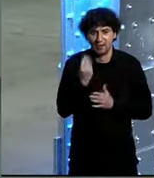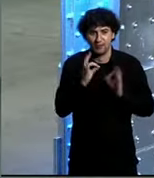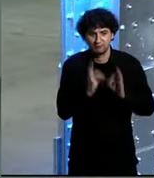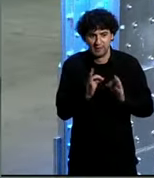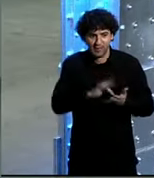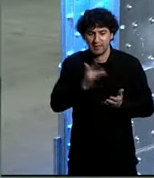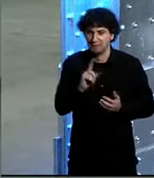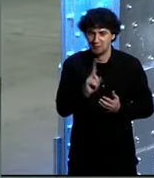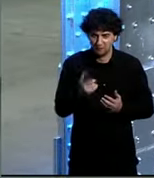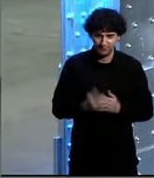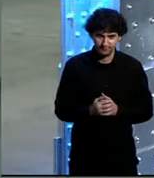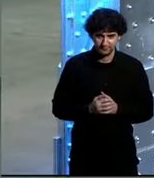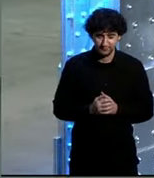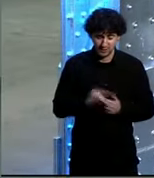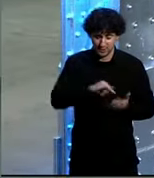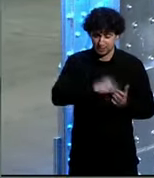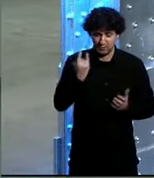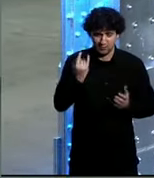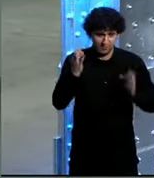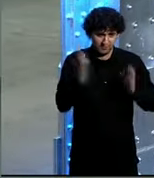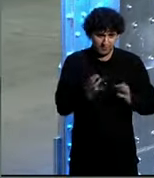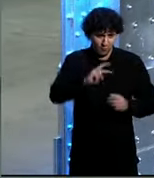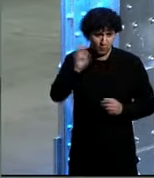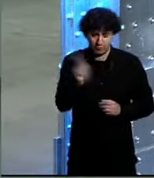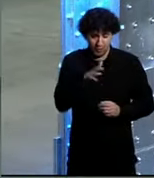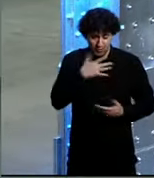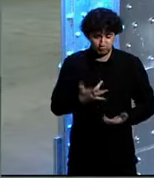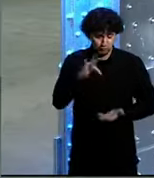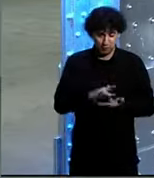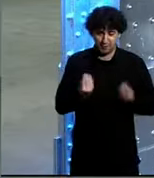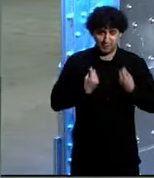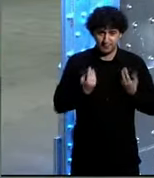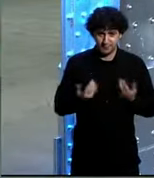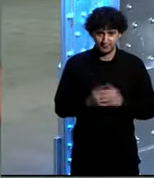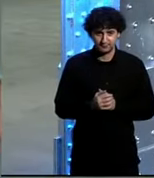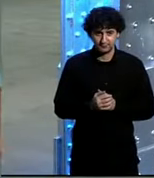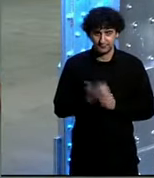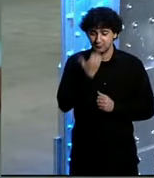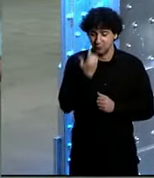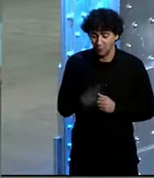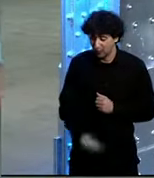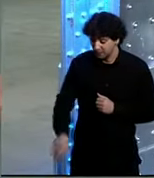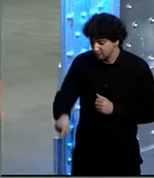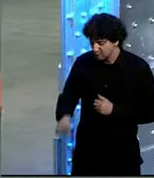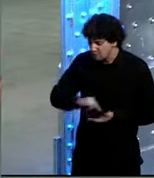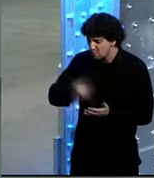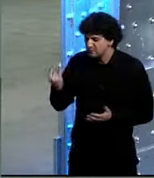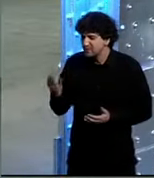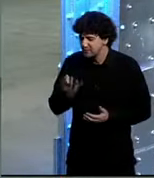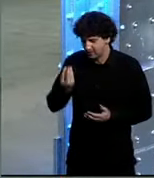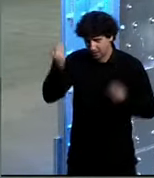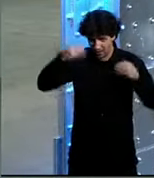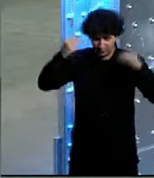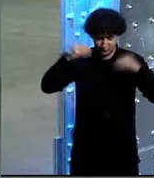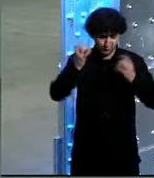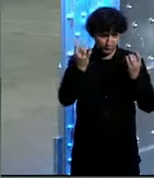all. We know them, we've known them for many years. It's not new technology, it's just the technology, and it's the current technology we have right now. So